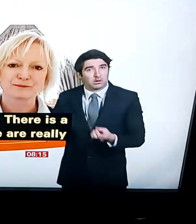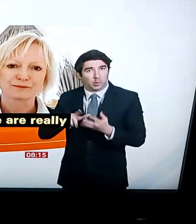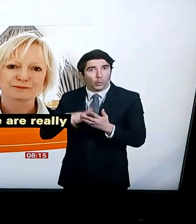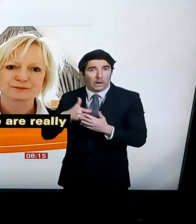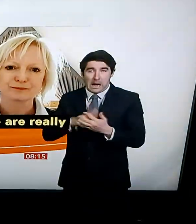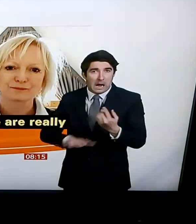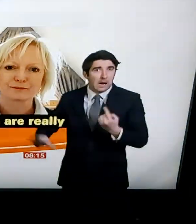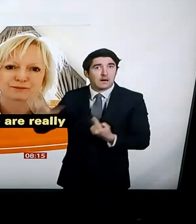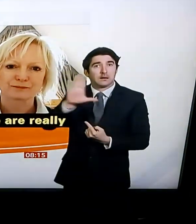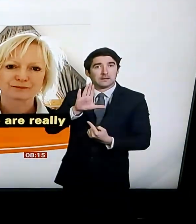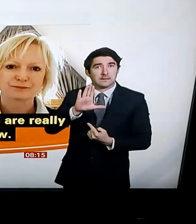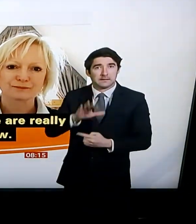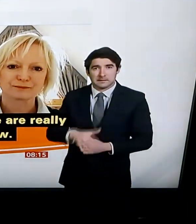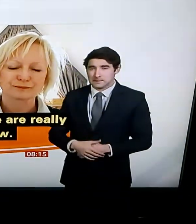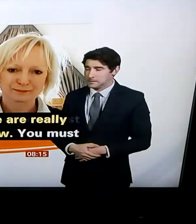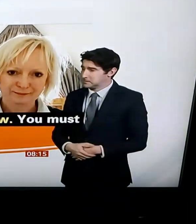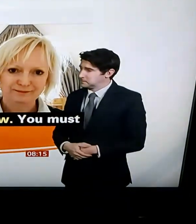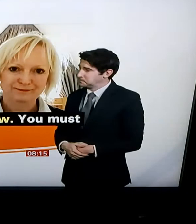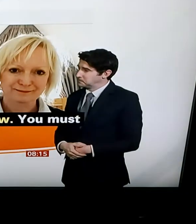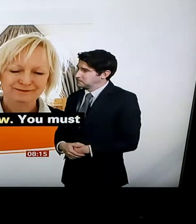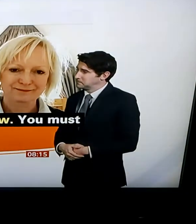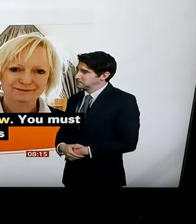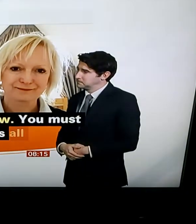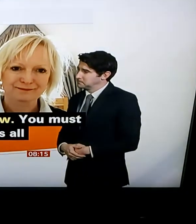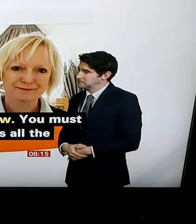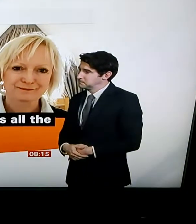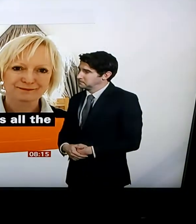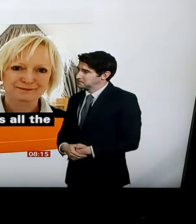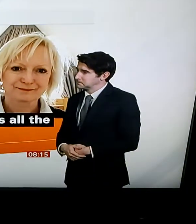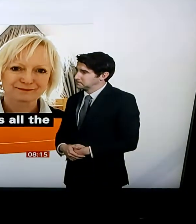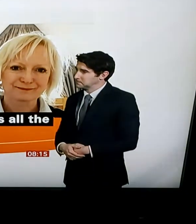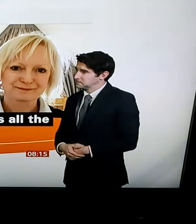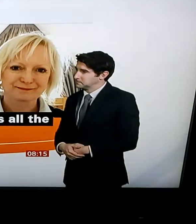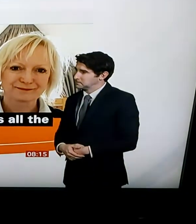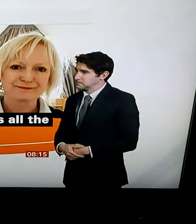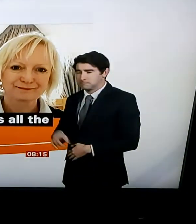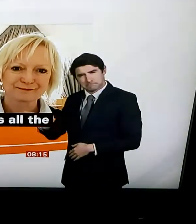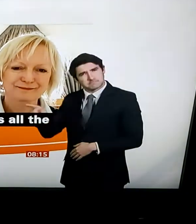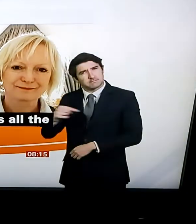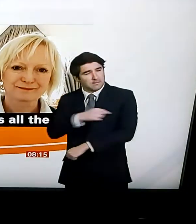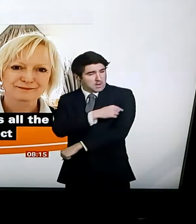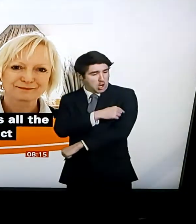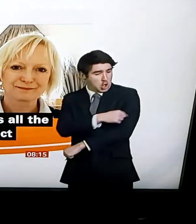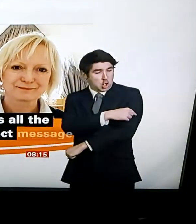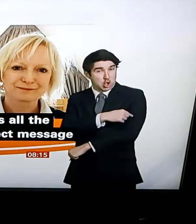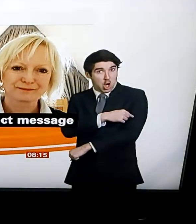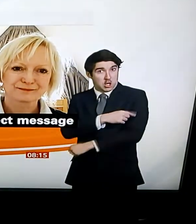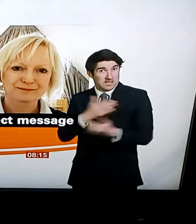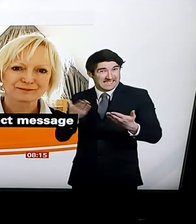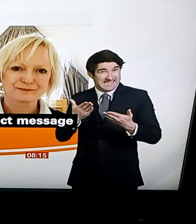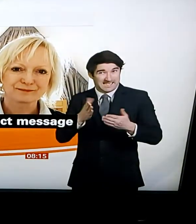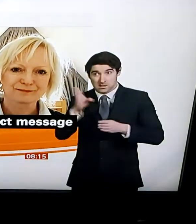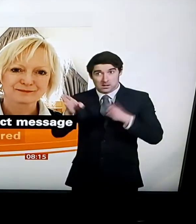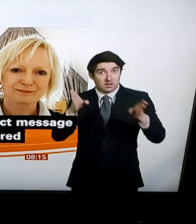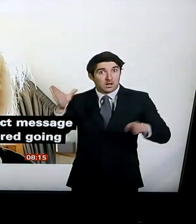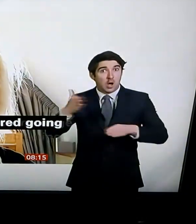be in touch with nurses all the time. You say your direct message box is full. Are they scared going to work, or how are they